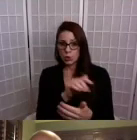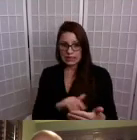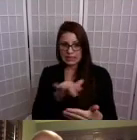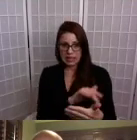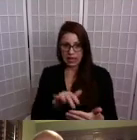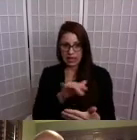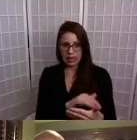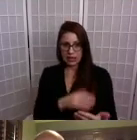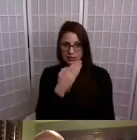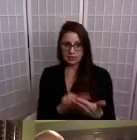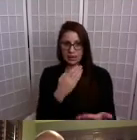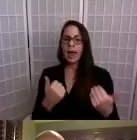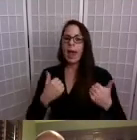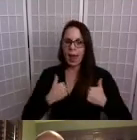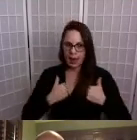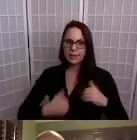have a positive effect.